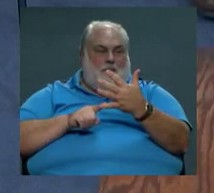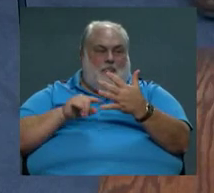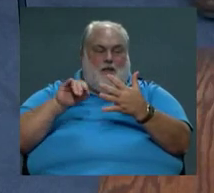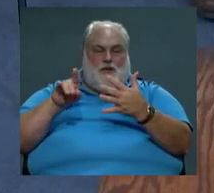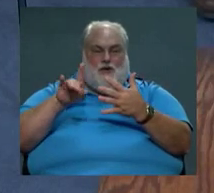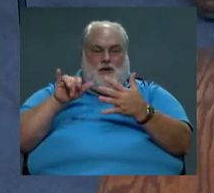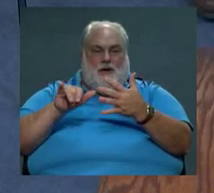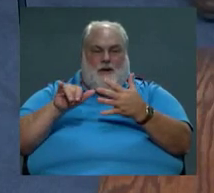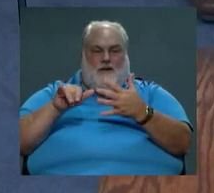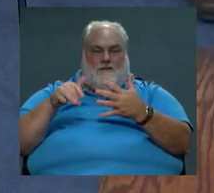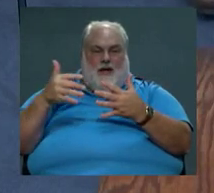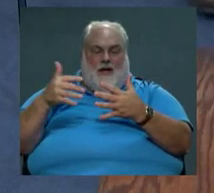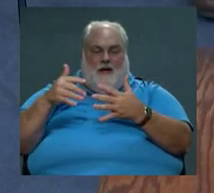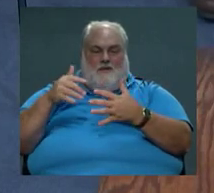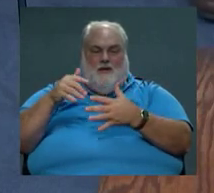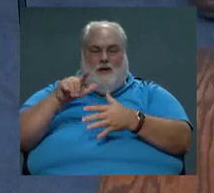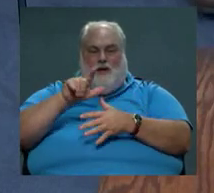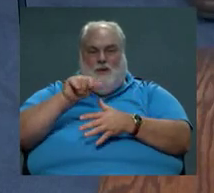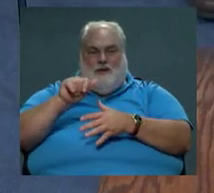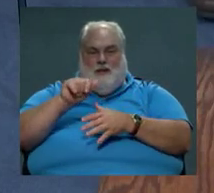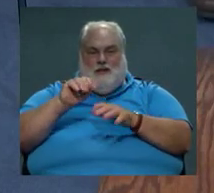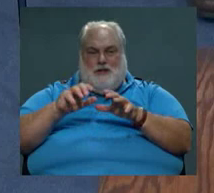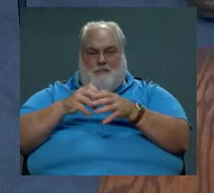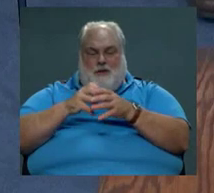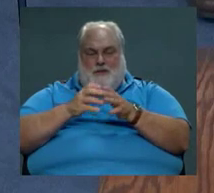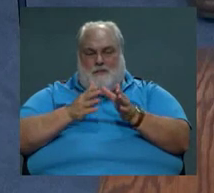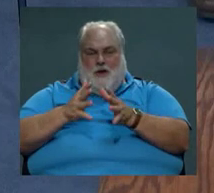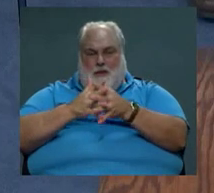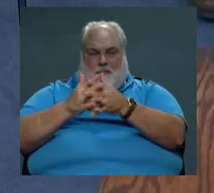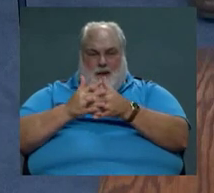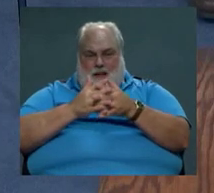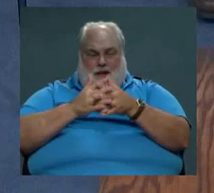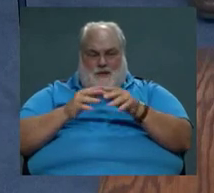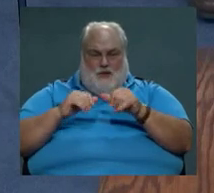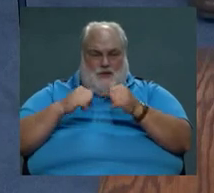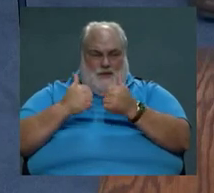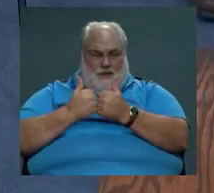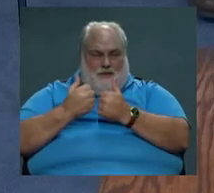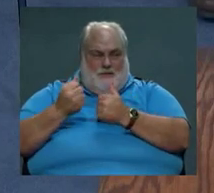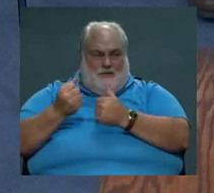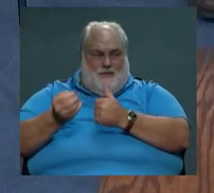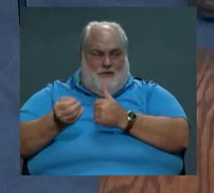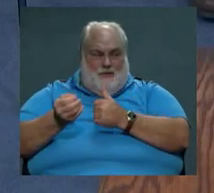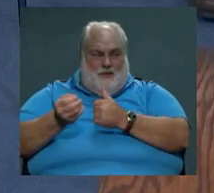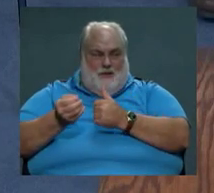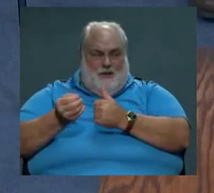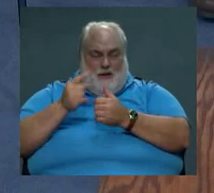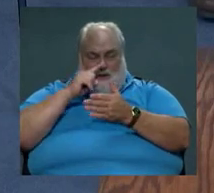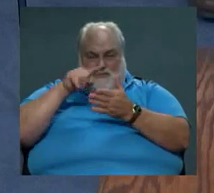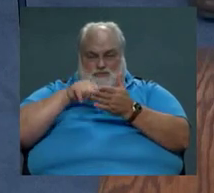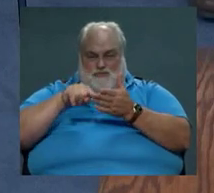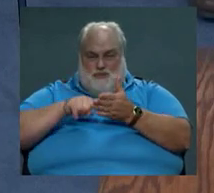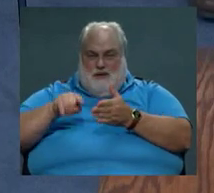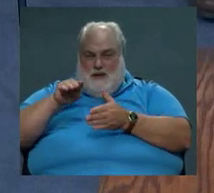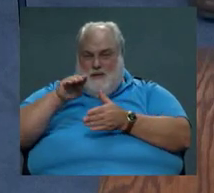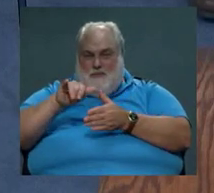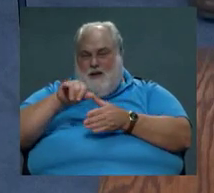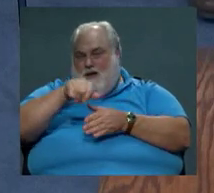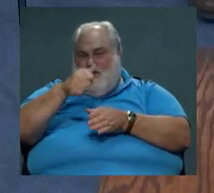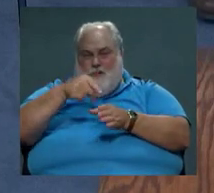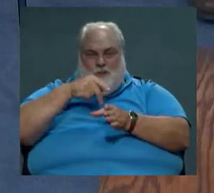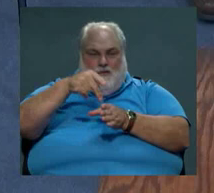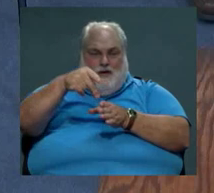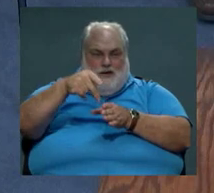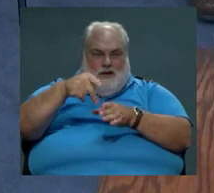by the Louisiana chapter of the American Planning Association. So these were critiqued by other